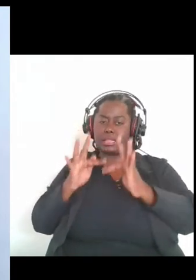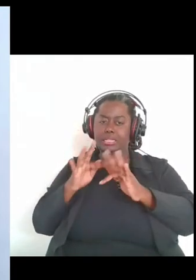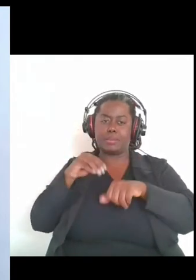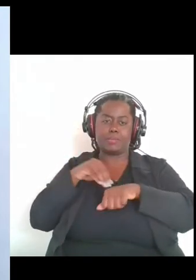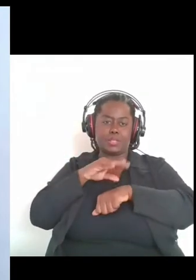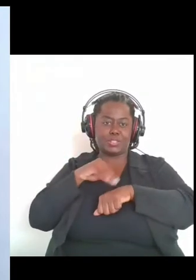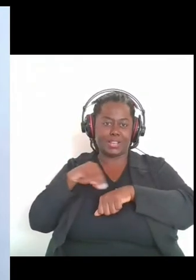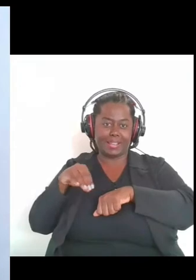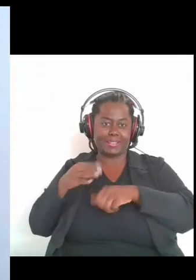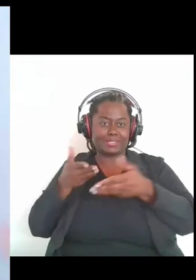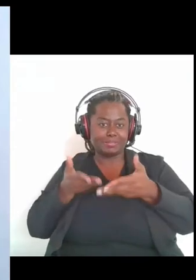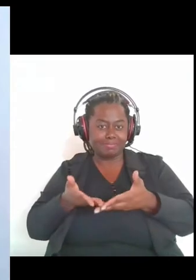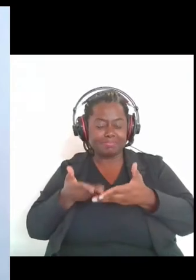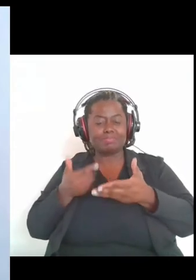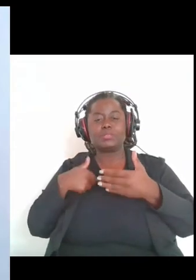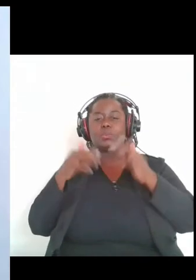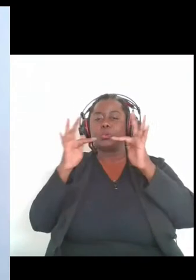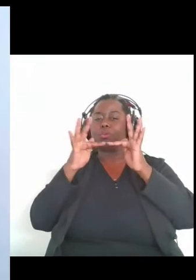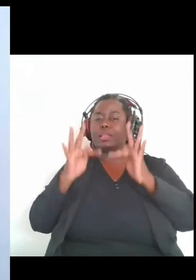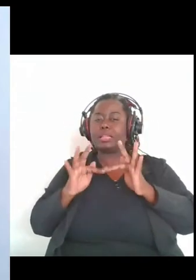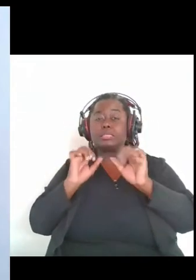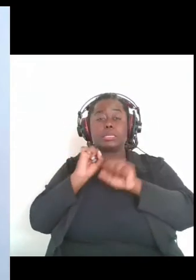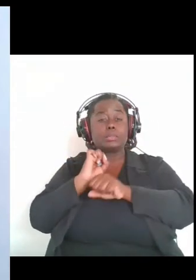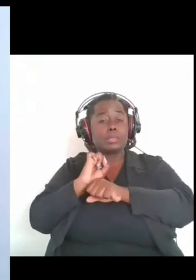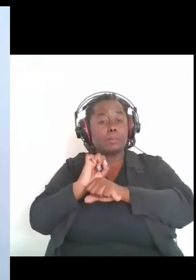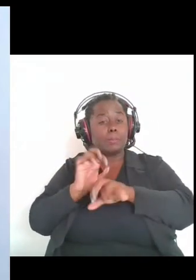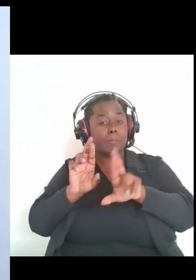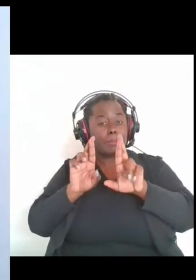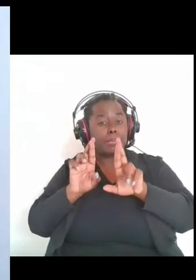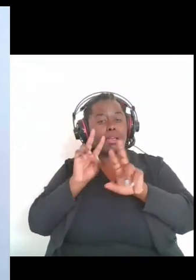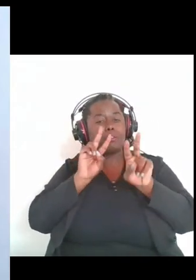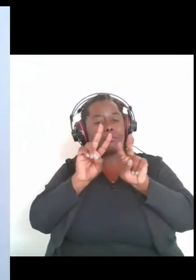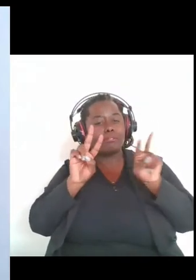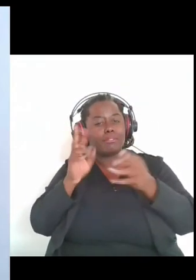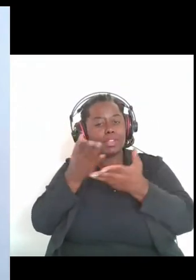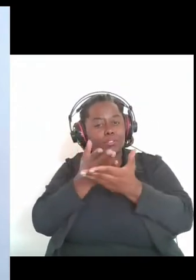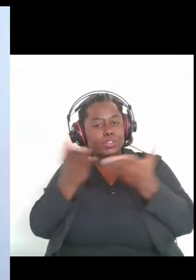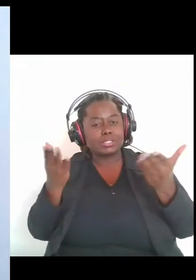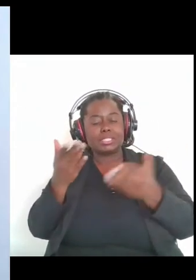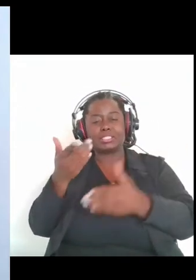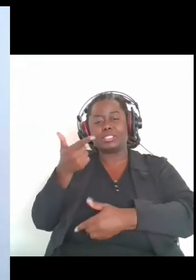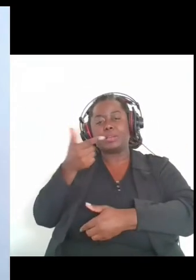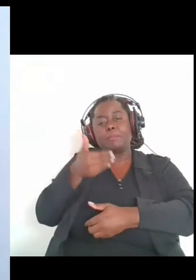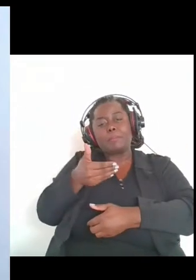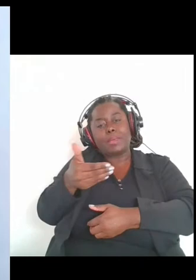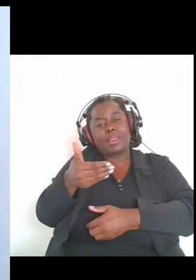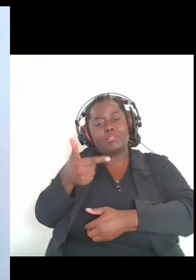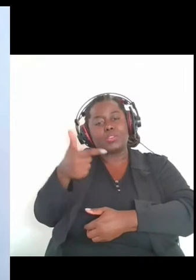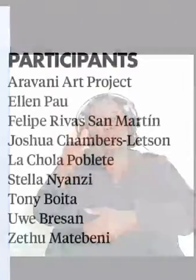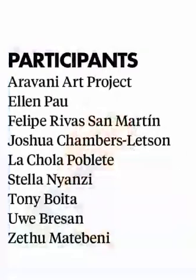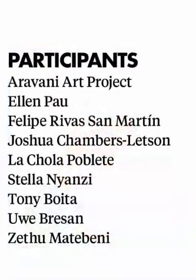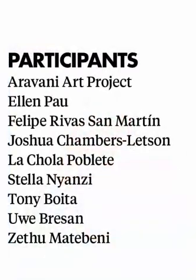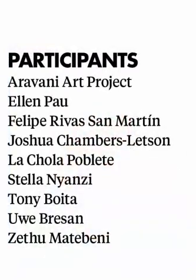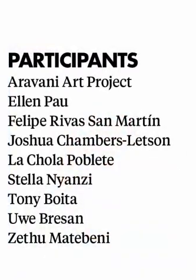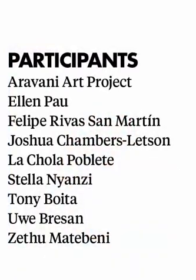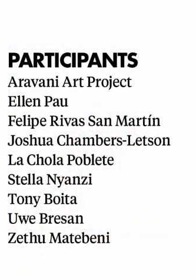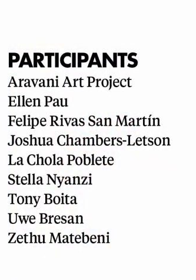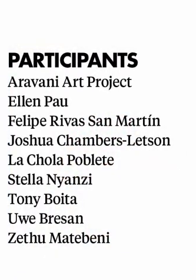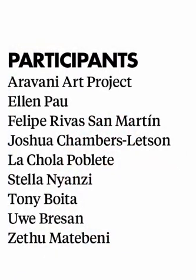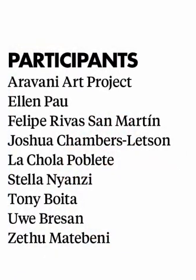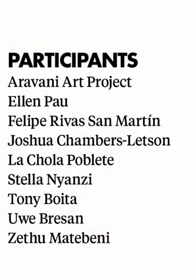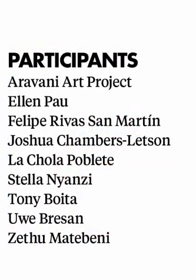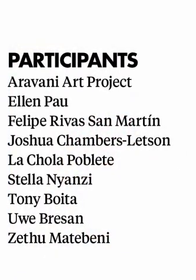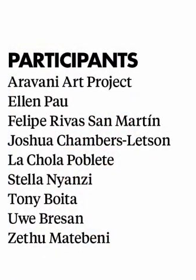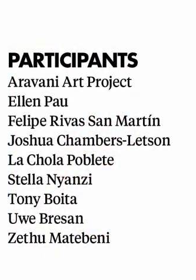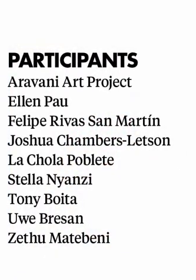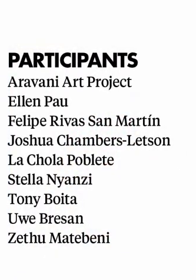able to mediate this round table it was a pleasure doing so and I hope to meet the three of you in other opportunities soon thank you very